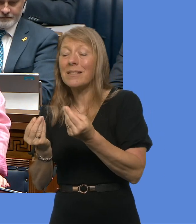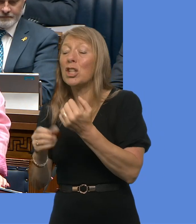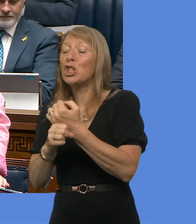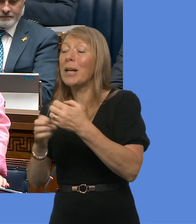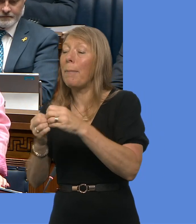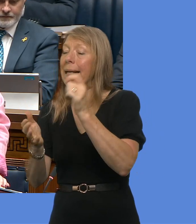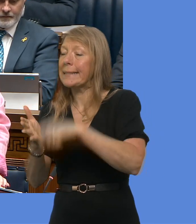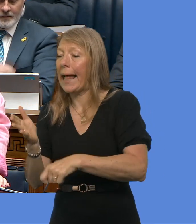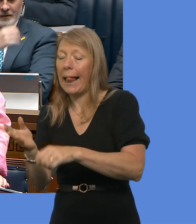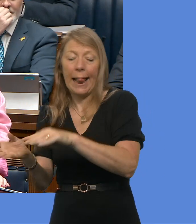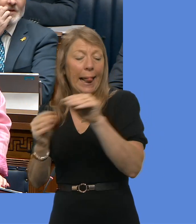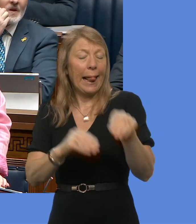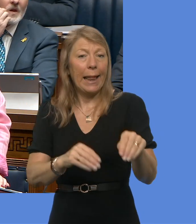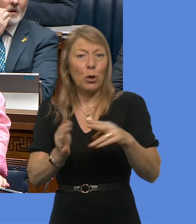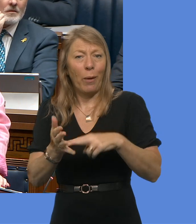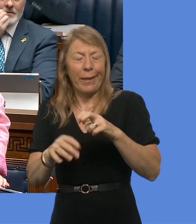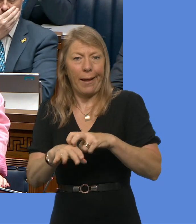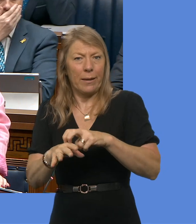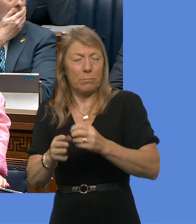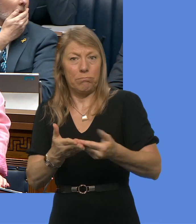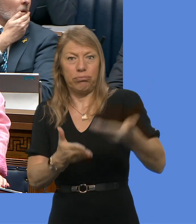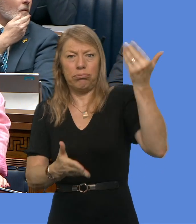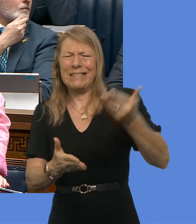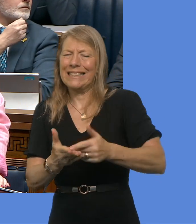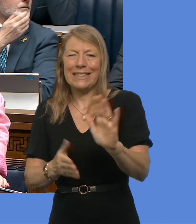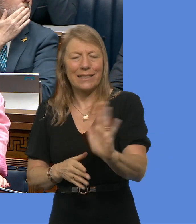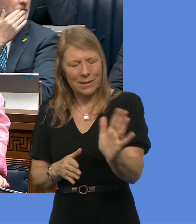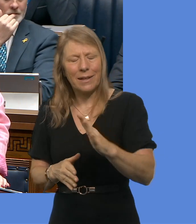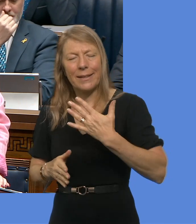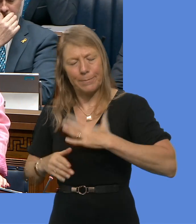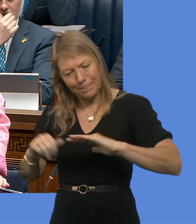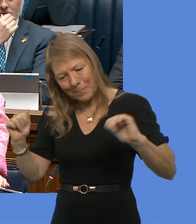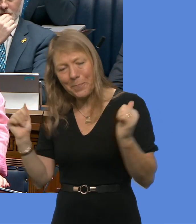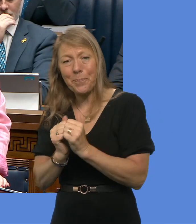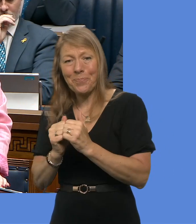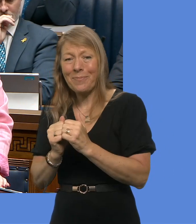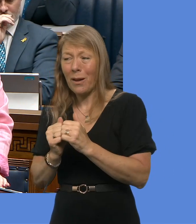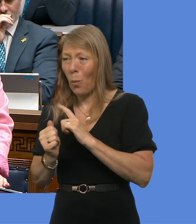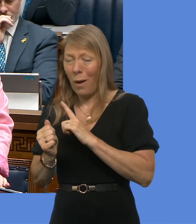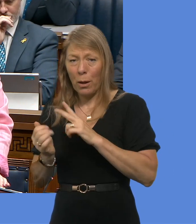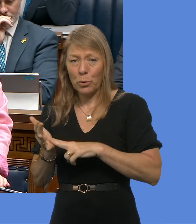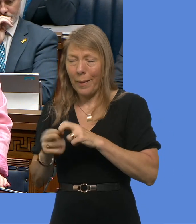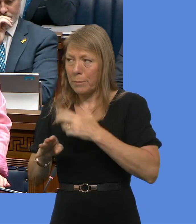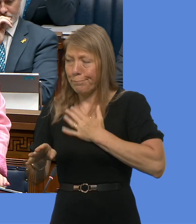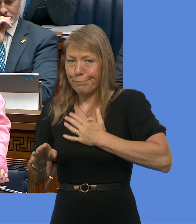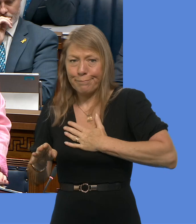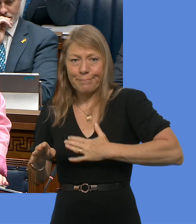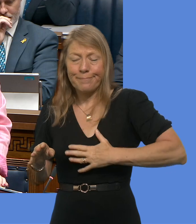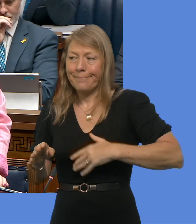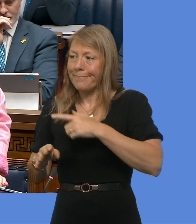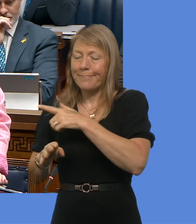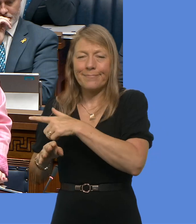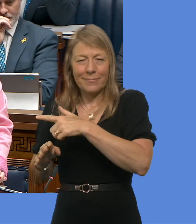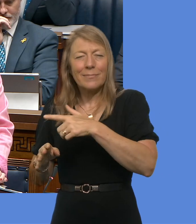take unilateral action, which they have committed to do, to ensure that Northern Ireland is not left behind when the transition